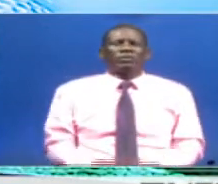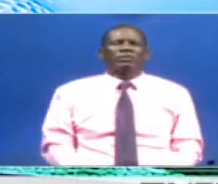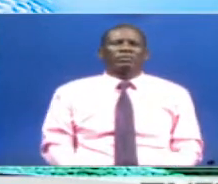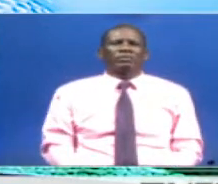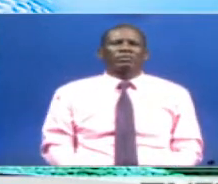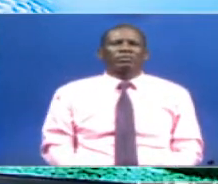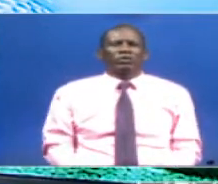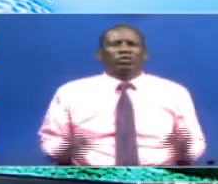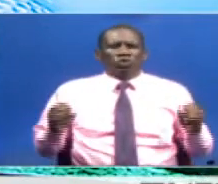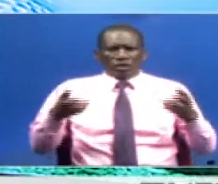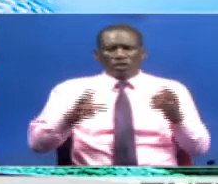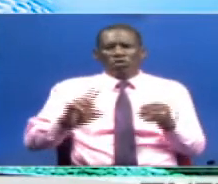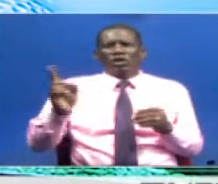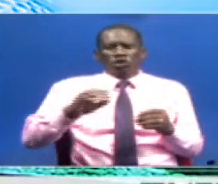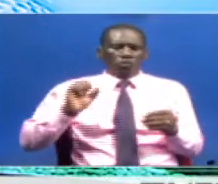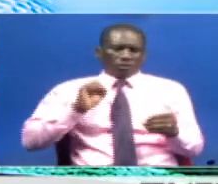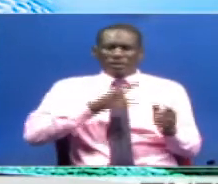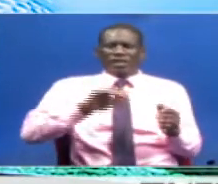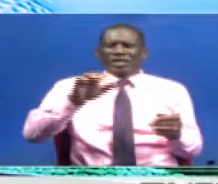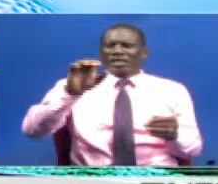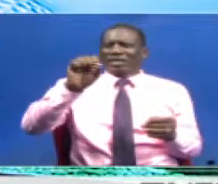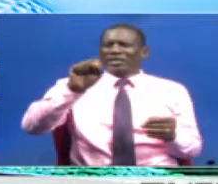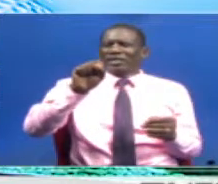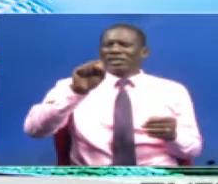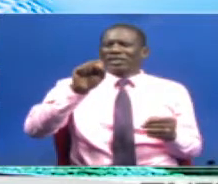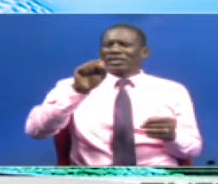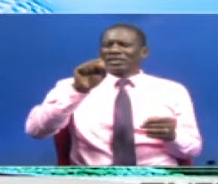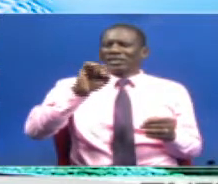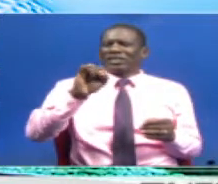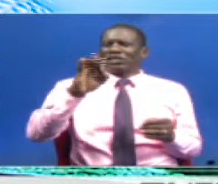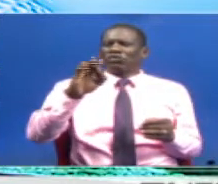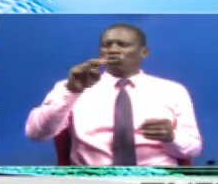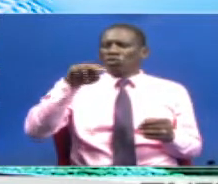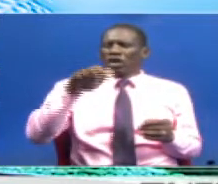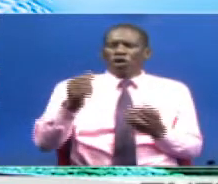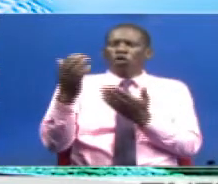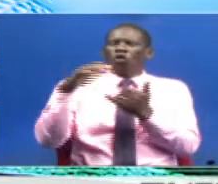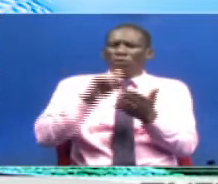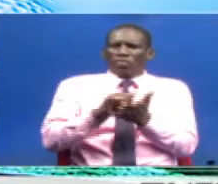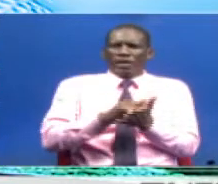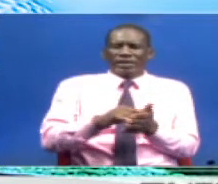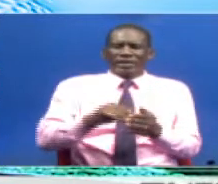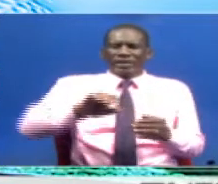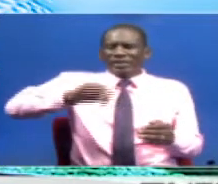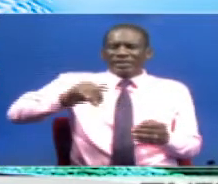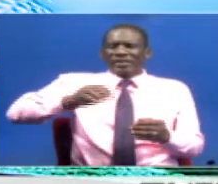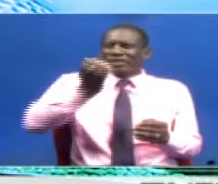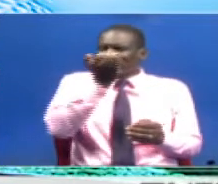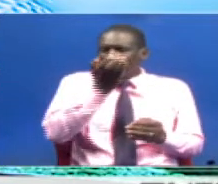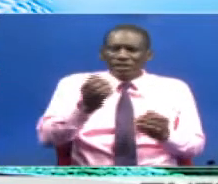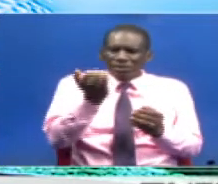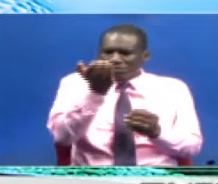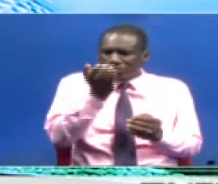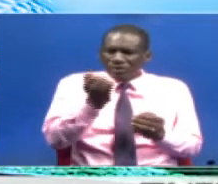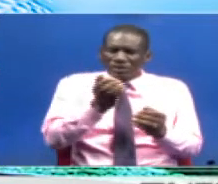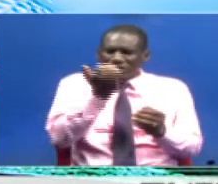All right, now Nairobi Senator Edwin Sifuna is optimistic that City Stadium, together with Dandora Stadium in Nairobi, will soon be in good state